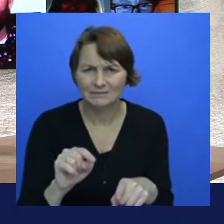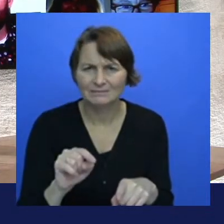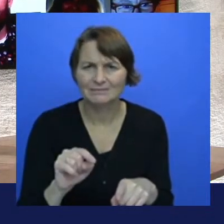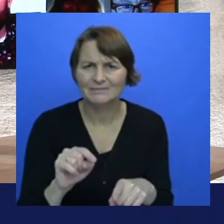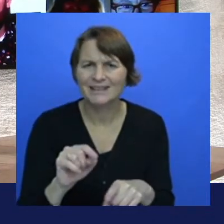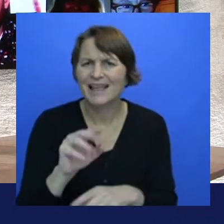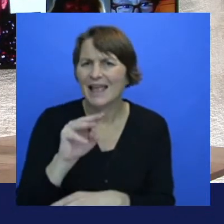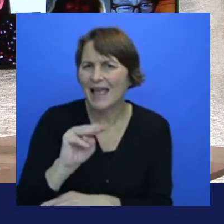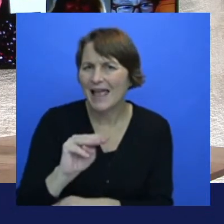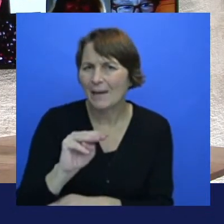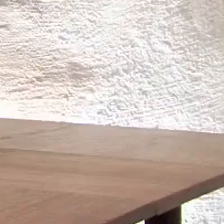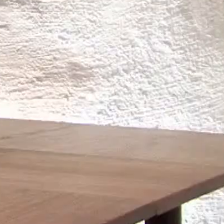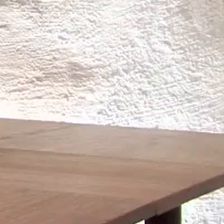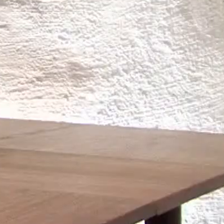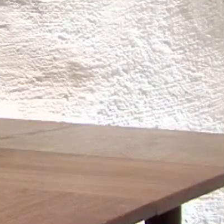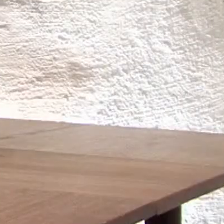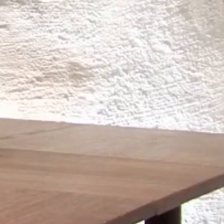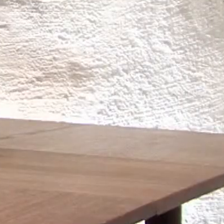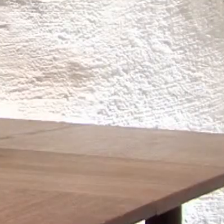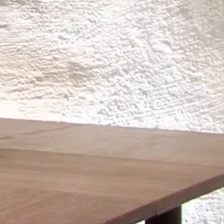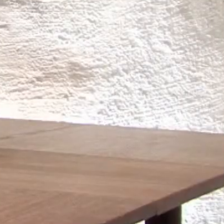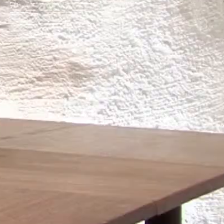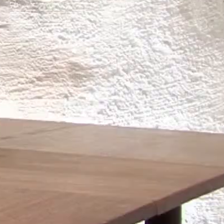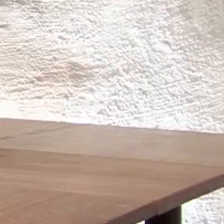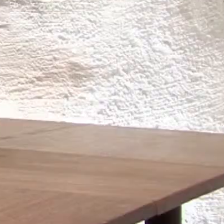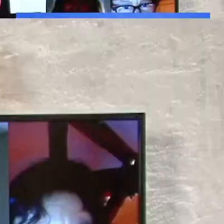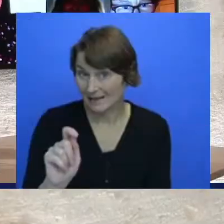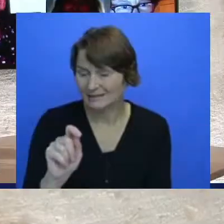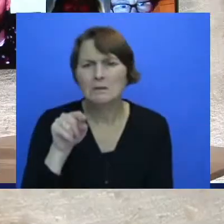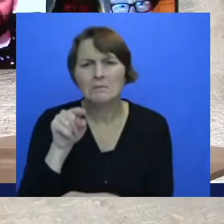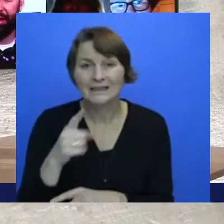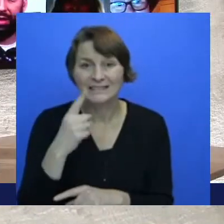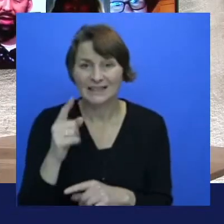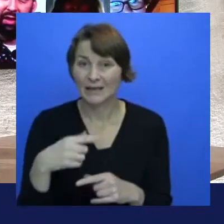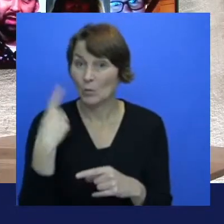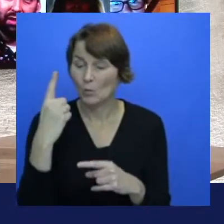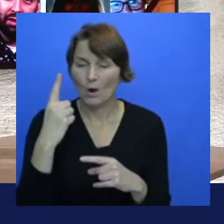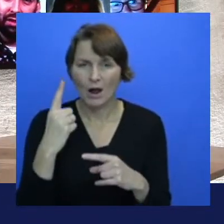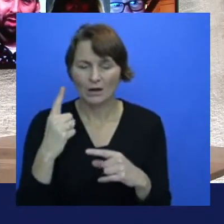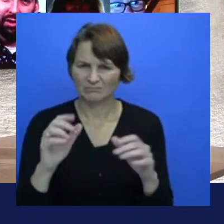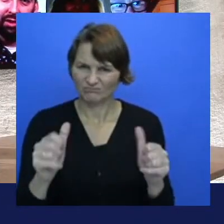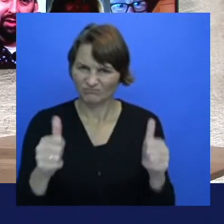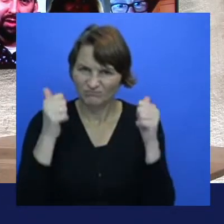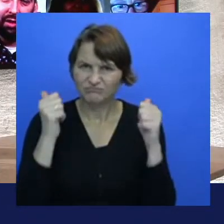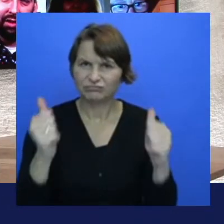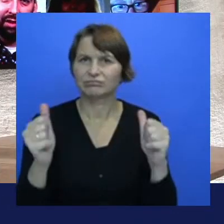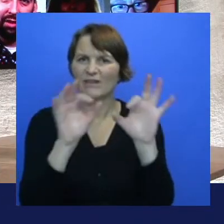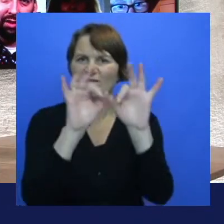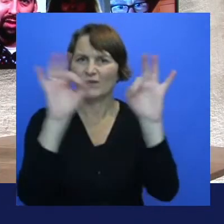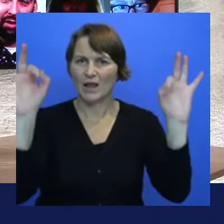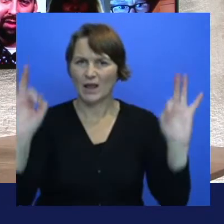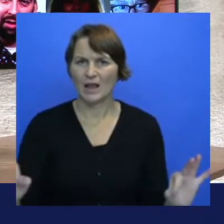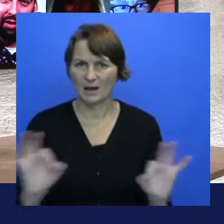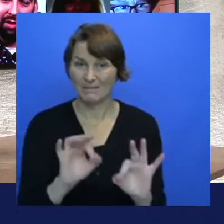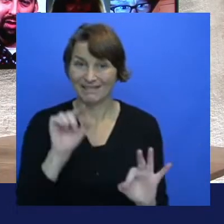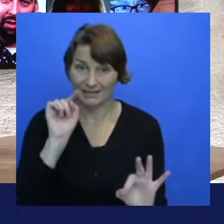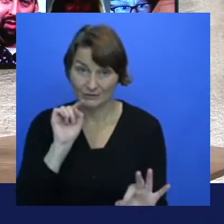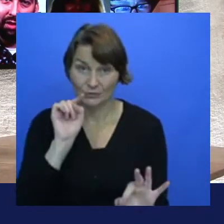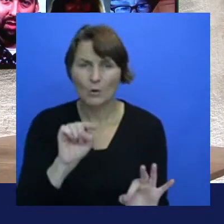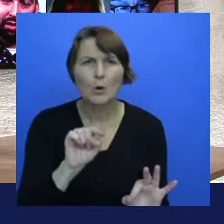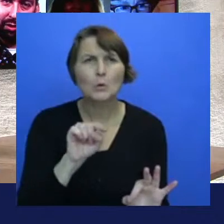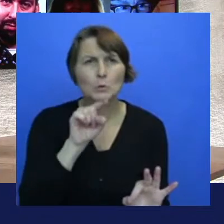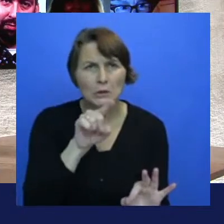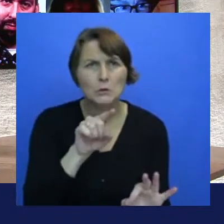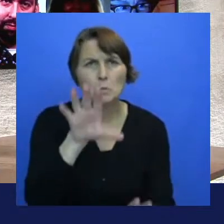Is that the main framework that you use, or are there others? Yeah, I'm mostly working with ML.net